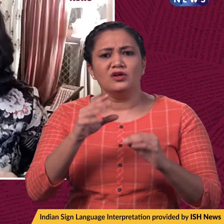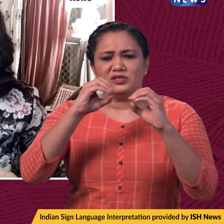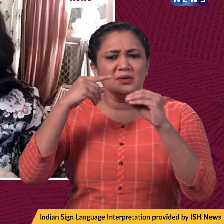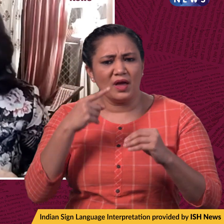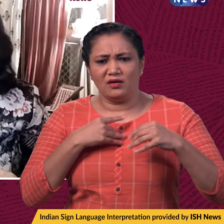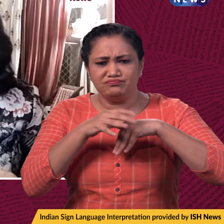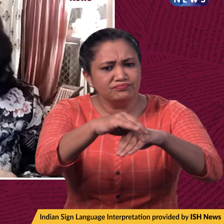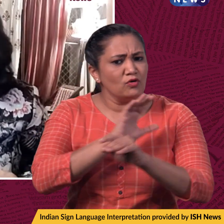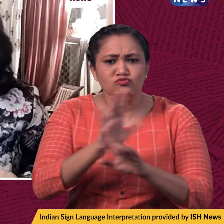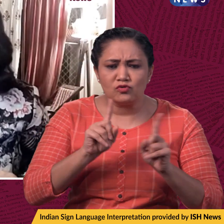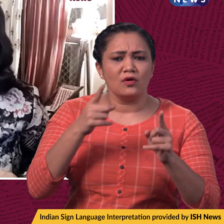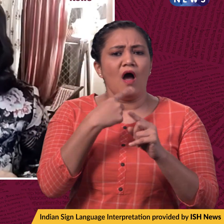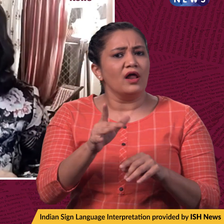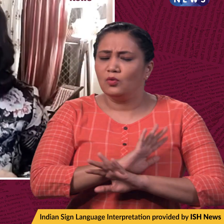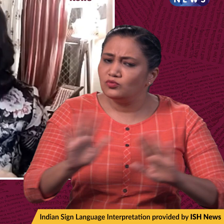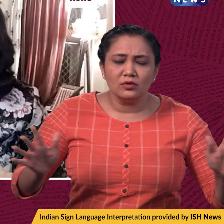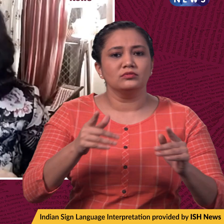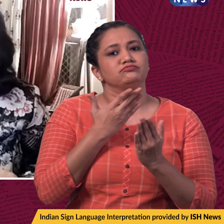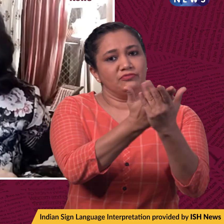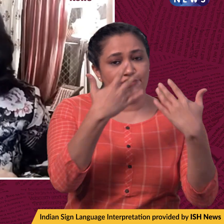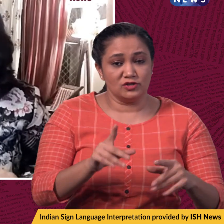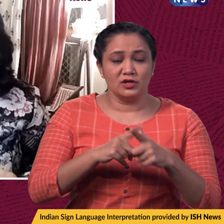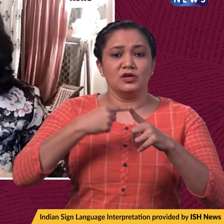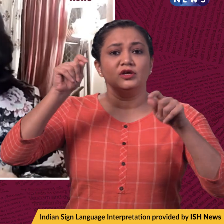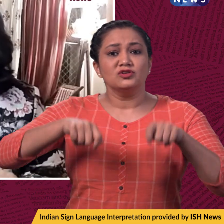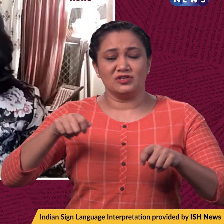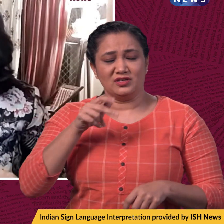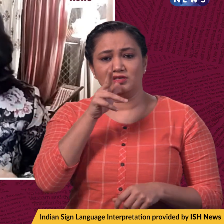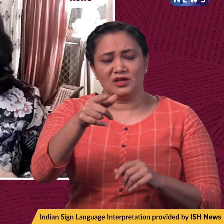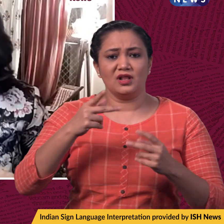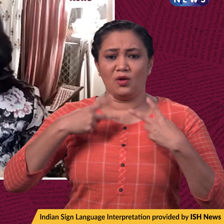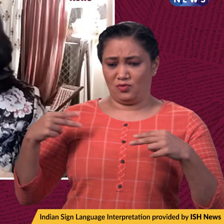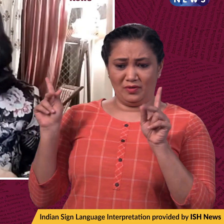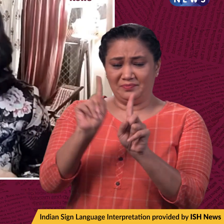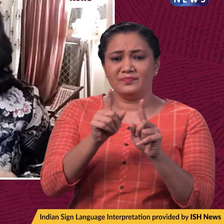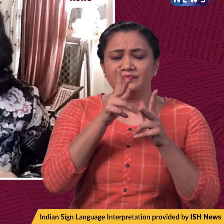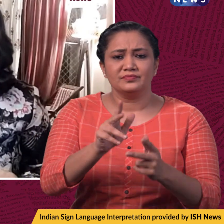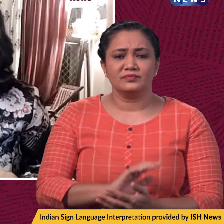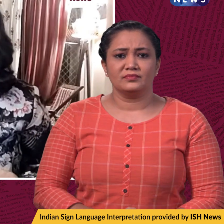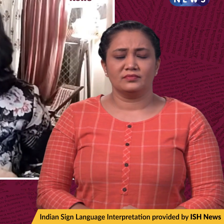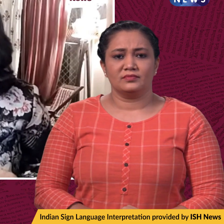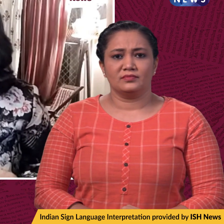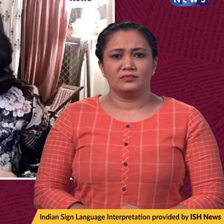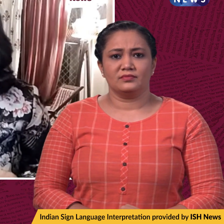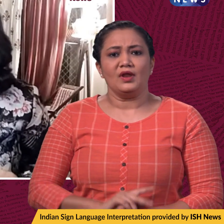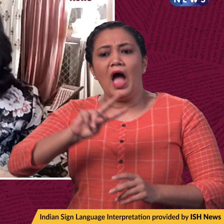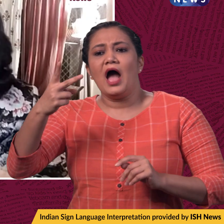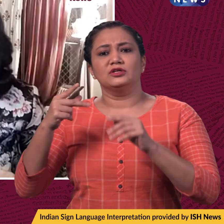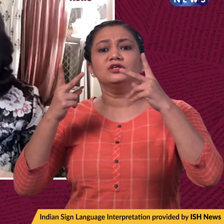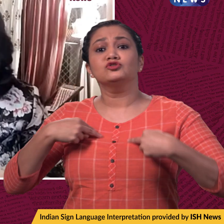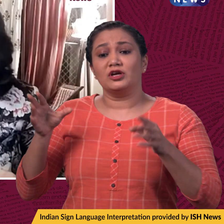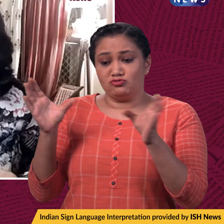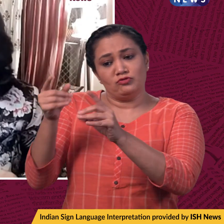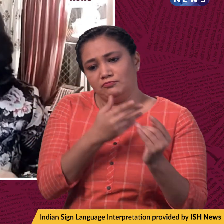the CBI to take him into custody. The judge asked Deshmukh's lawyer to mention this plea to